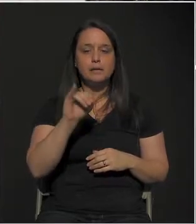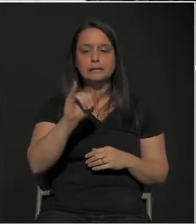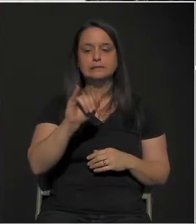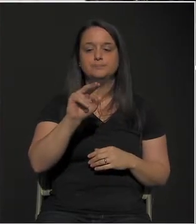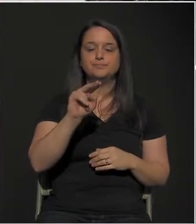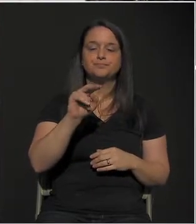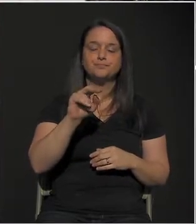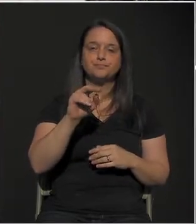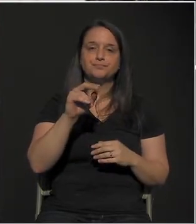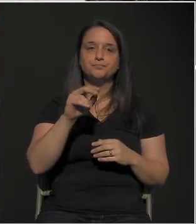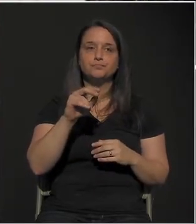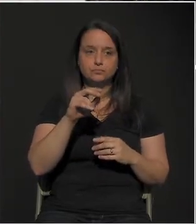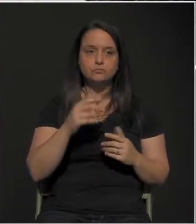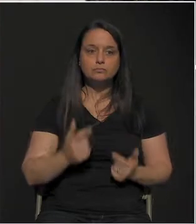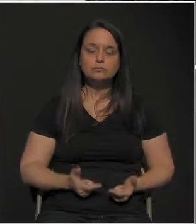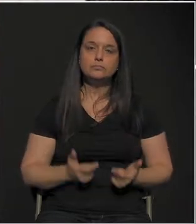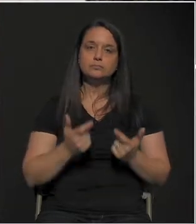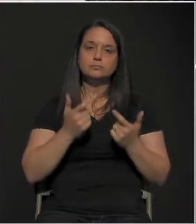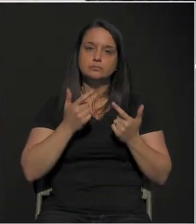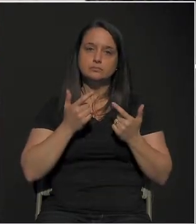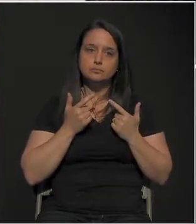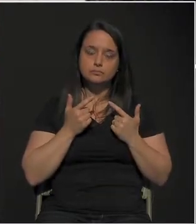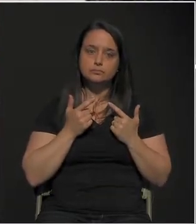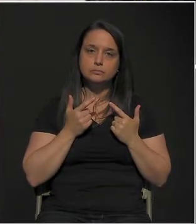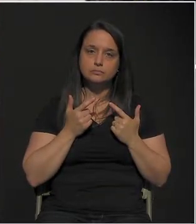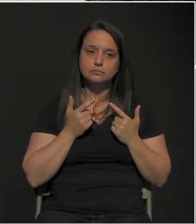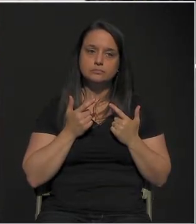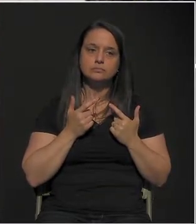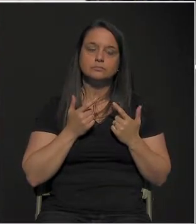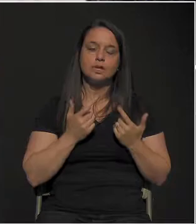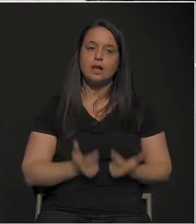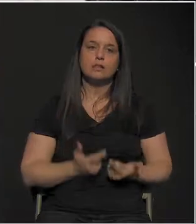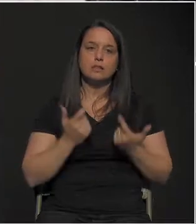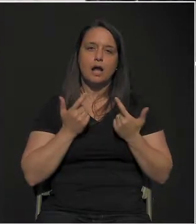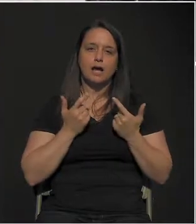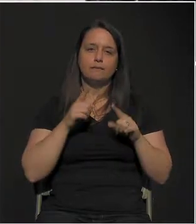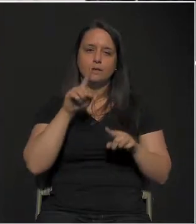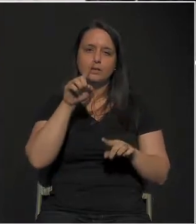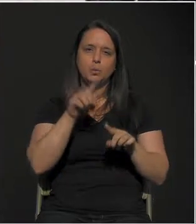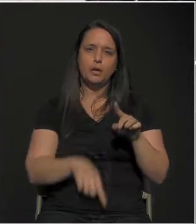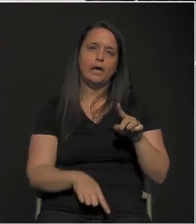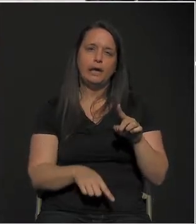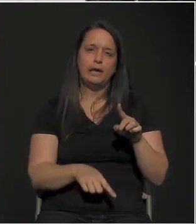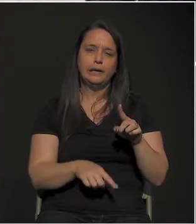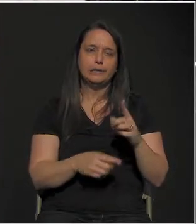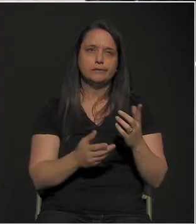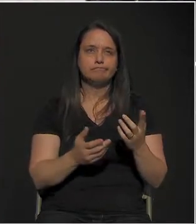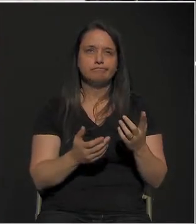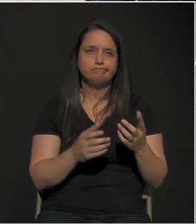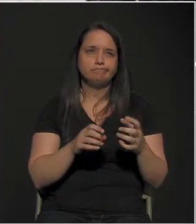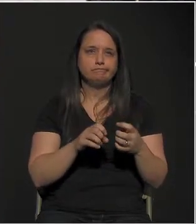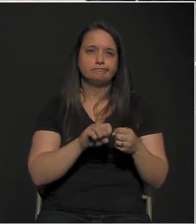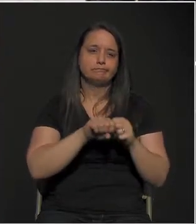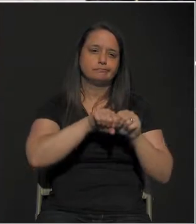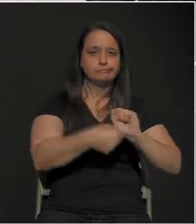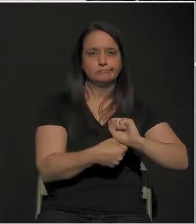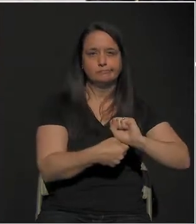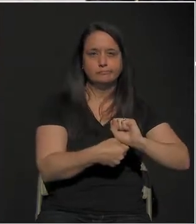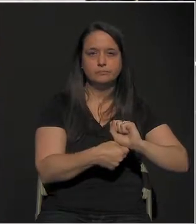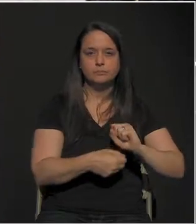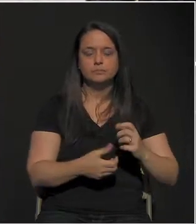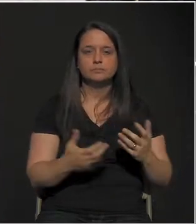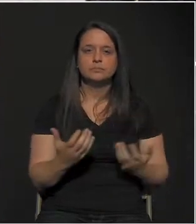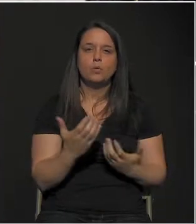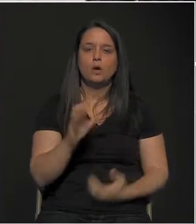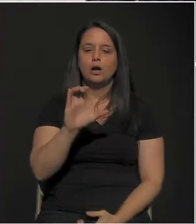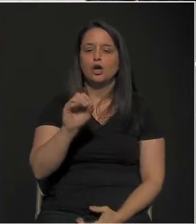incorruptibility. To life and incorruptible. It means an incorruptible life. What does that mean? Incorruptible life. Think about it. What